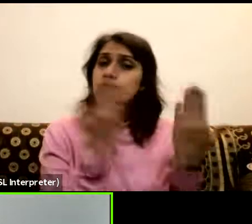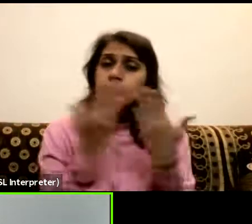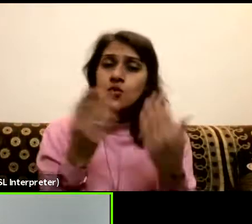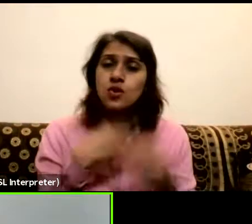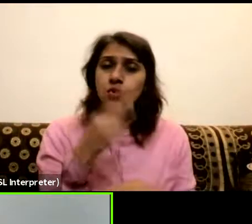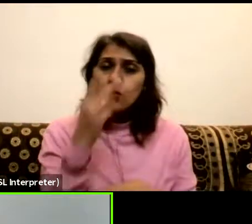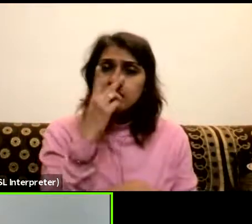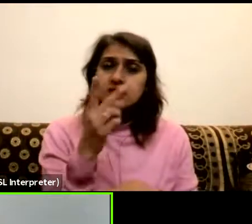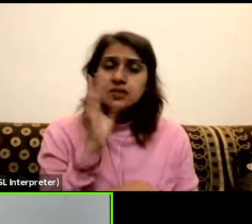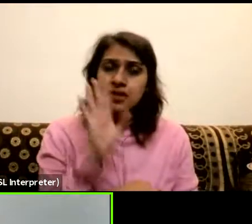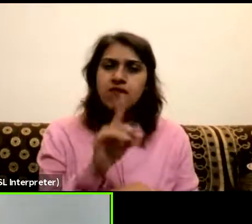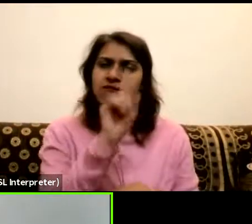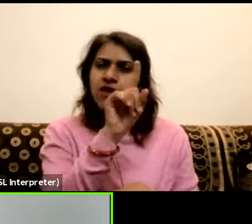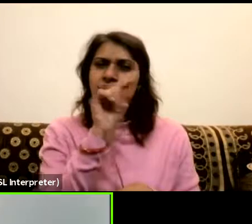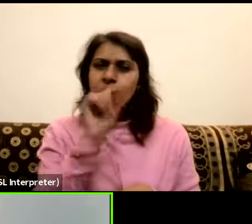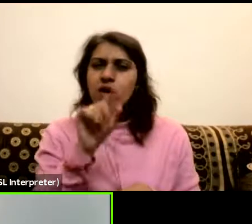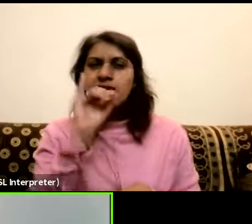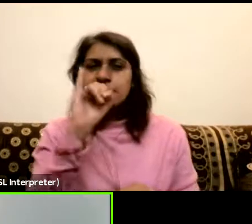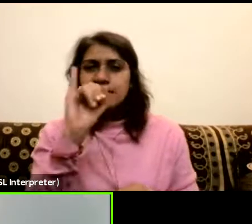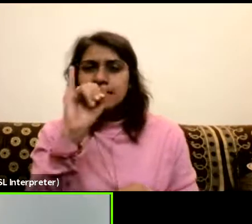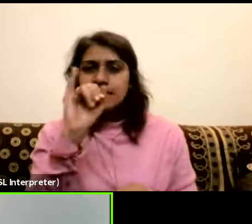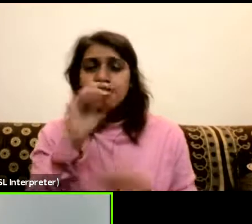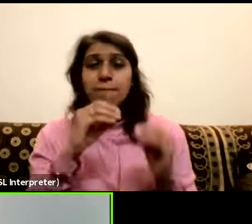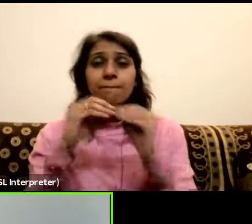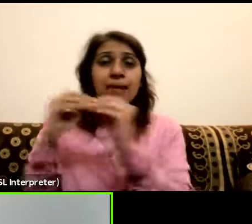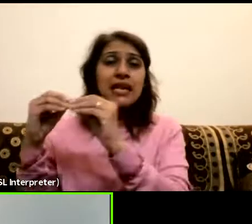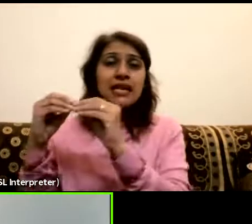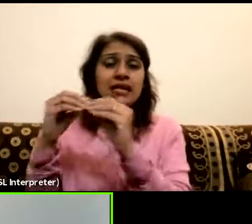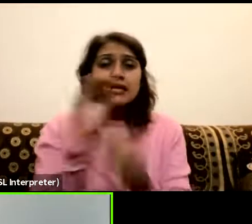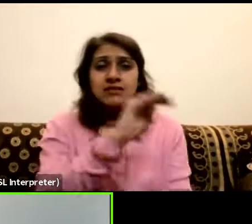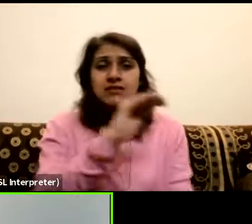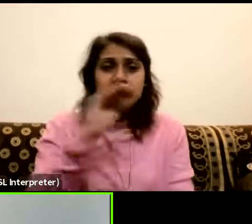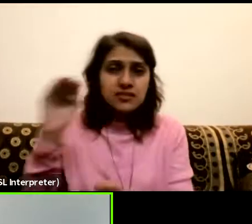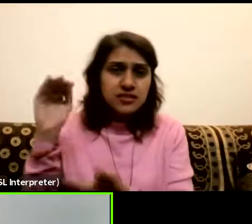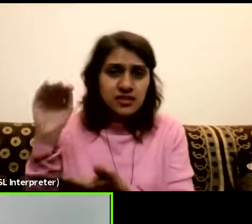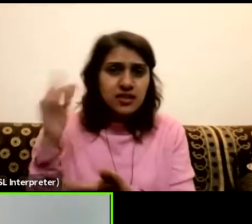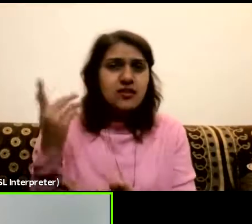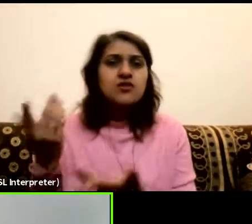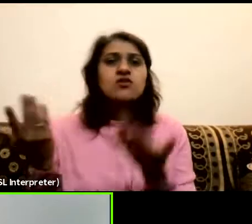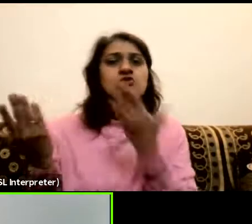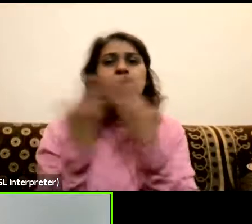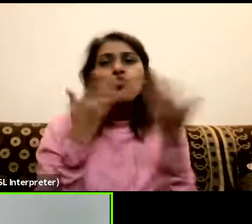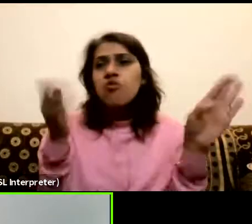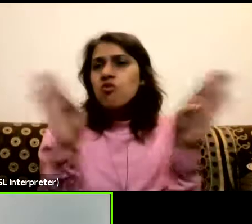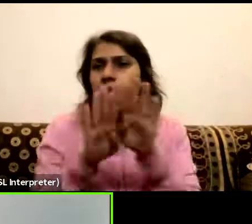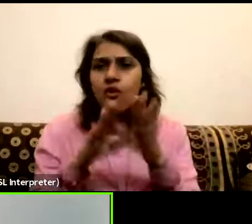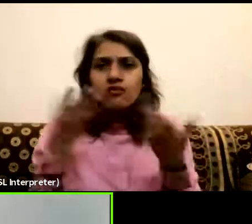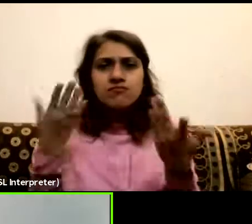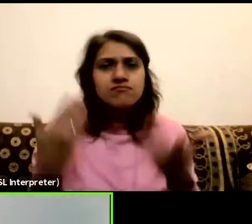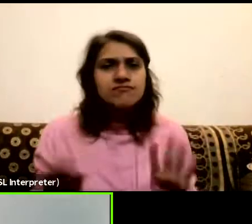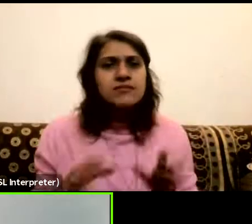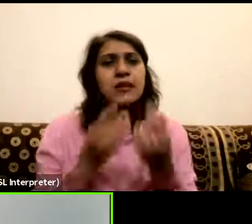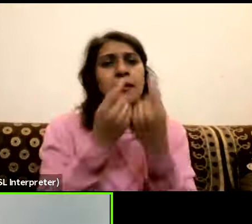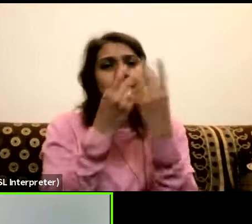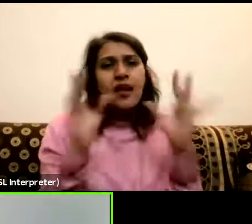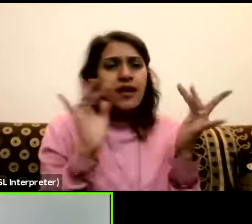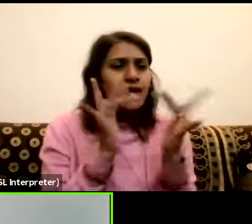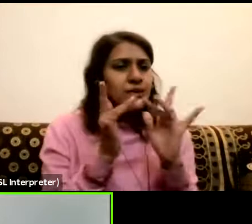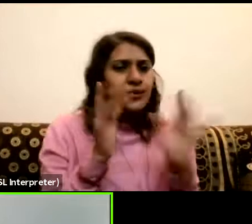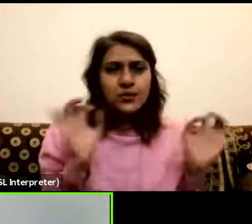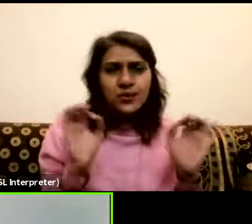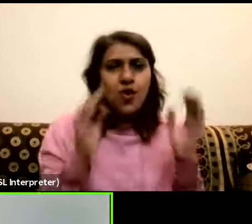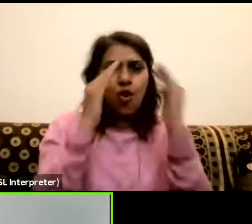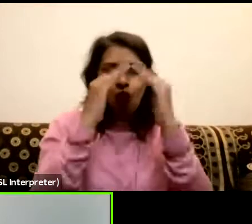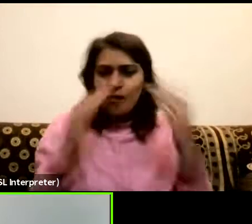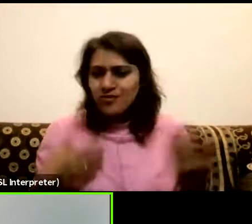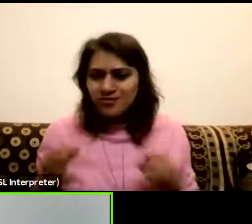that 1.6 billion children and young people have been affected by school closures. Many do not have internet access at home.